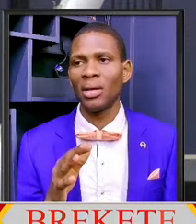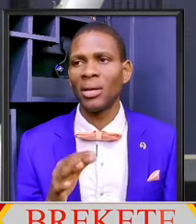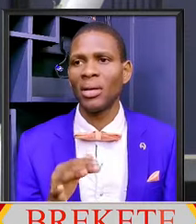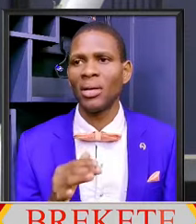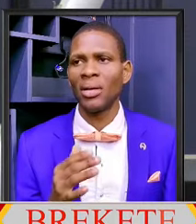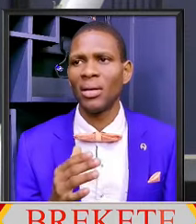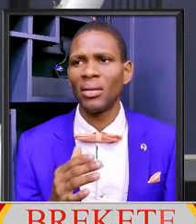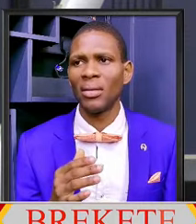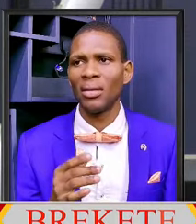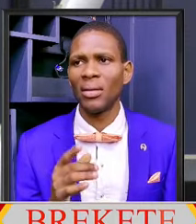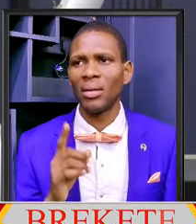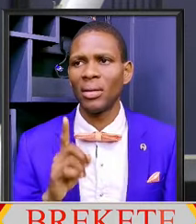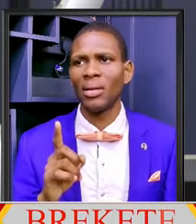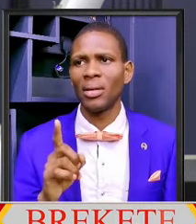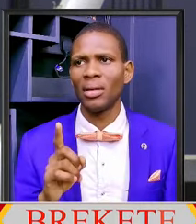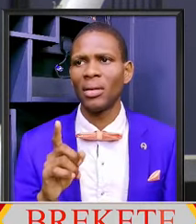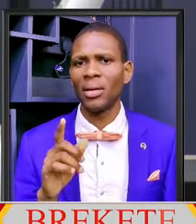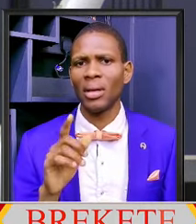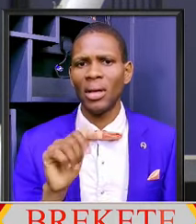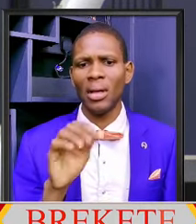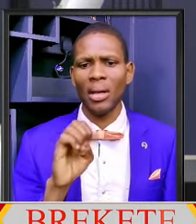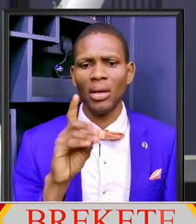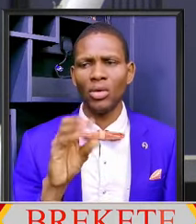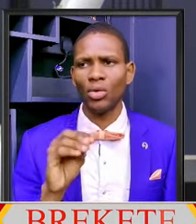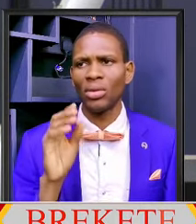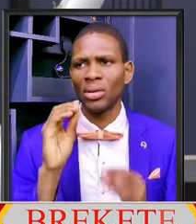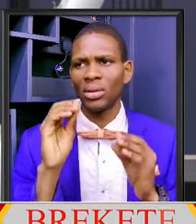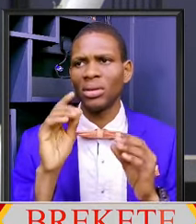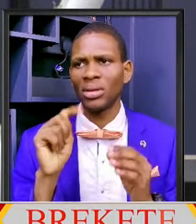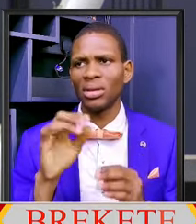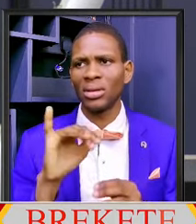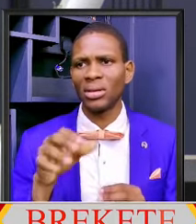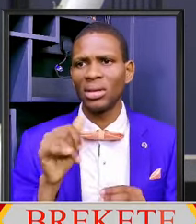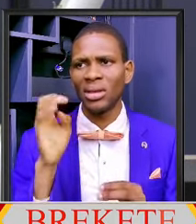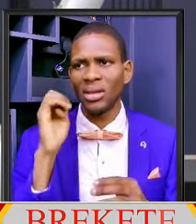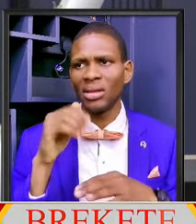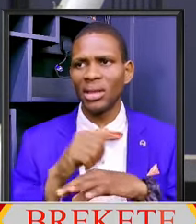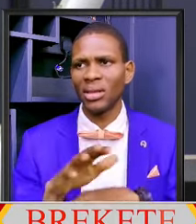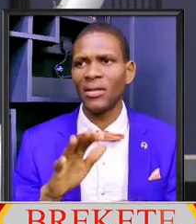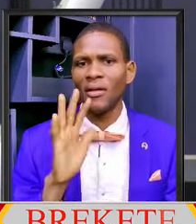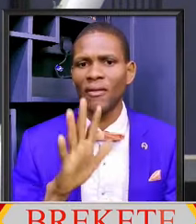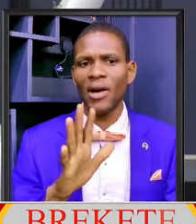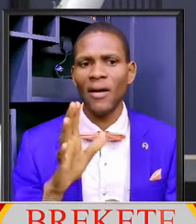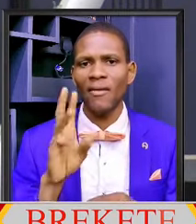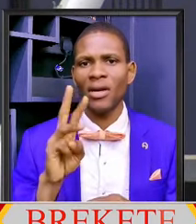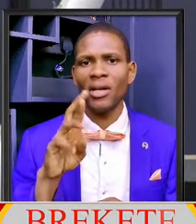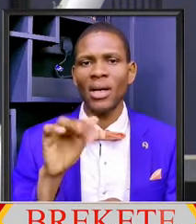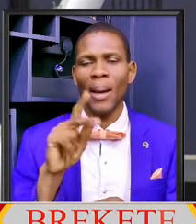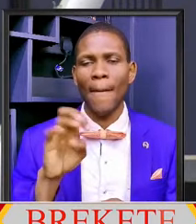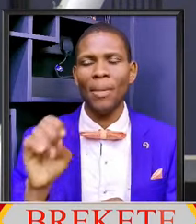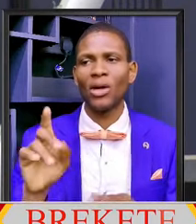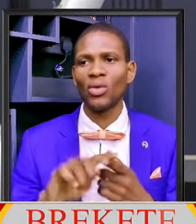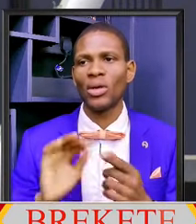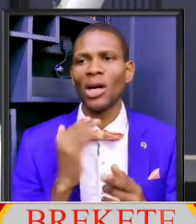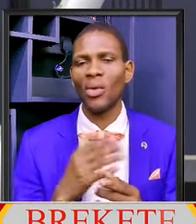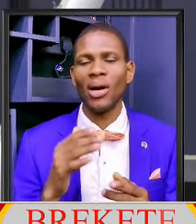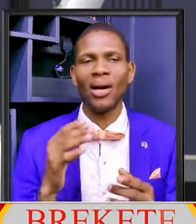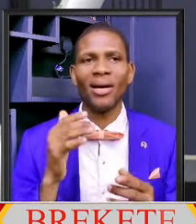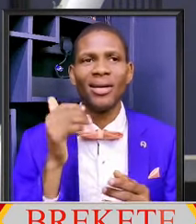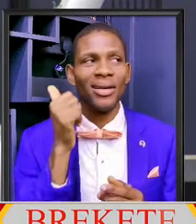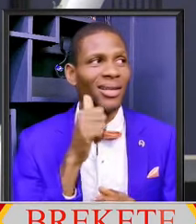President. Mm. Edo TJ from Austria is sending 5 rappers to our daughter.